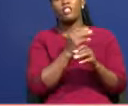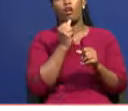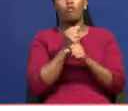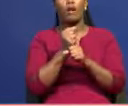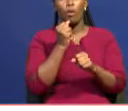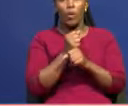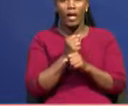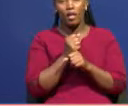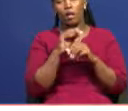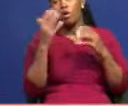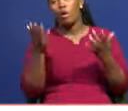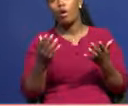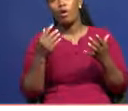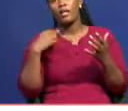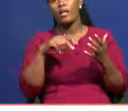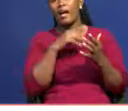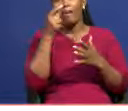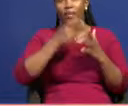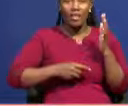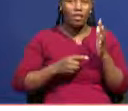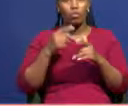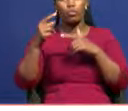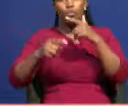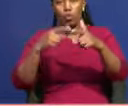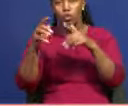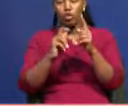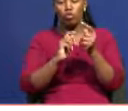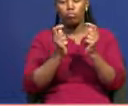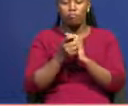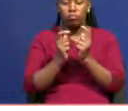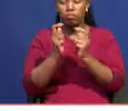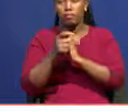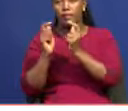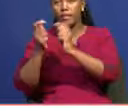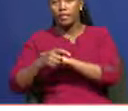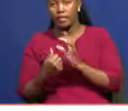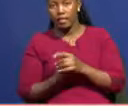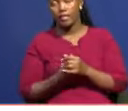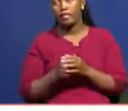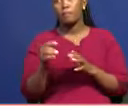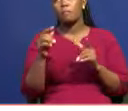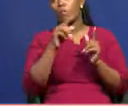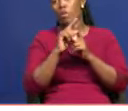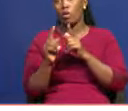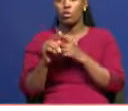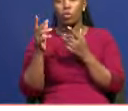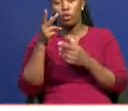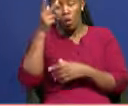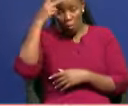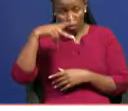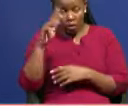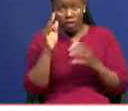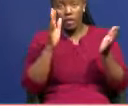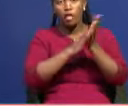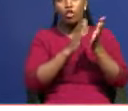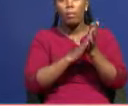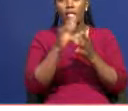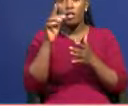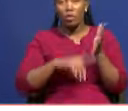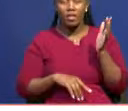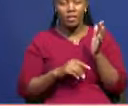if the nature of our tax keeps changing on a year-to-year basis? And therefore, what the policy is recommending for is a